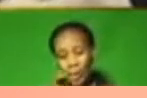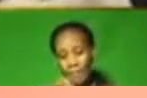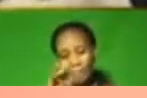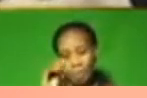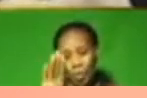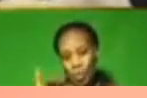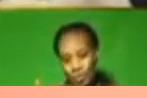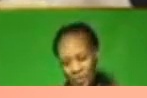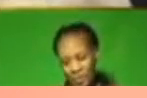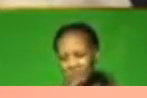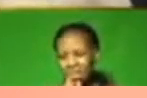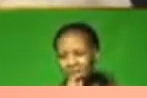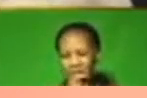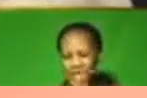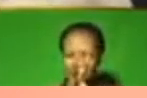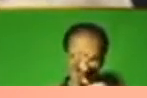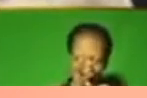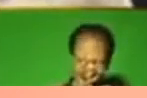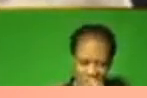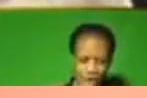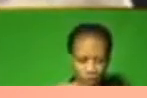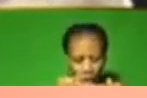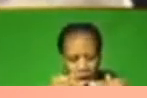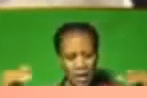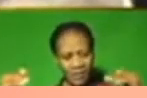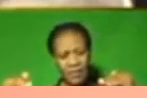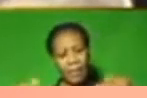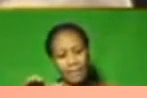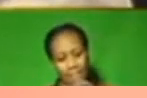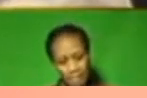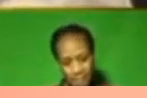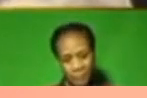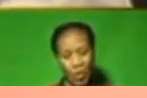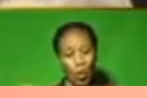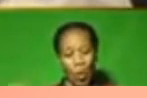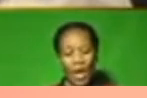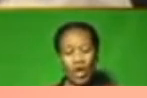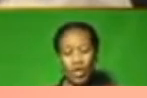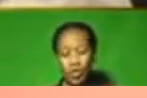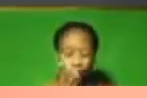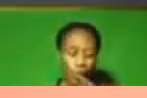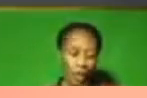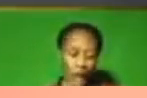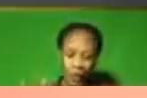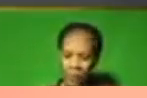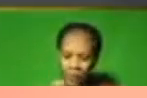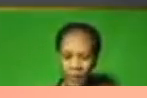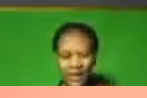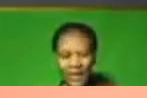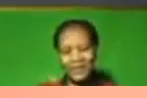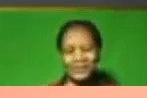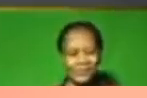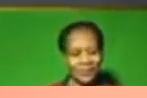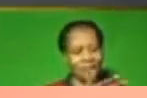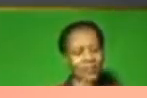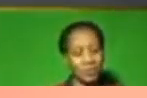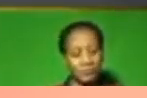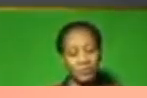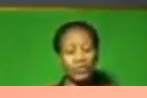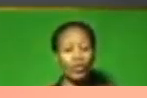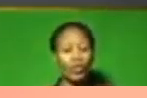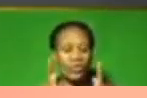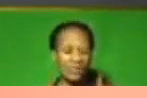which is a zero-rated platform for unemployed young people to access opportunities